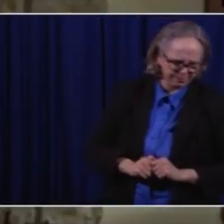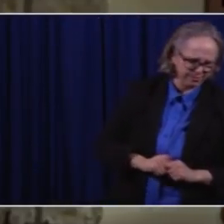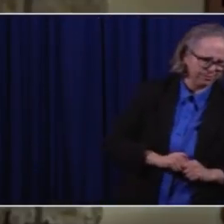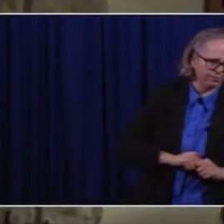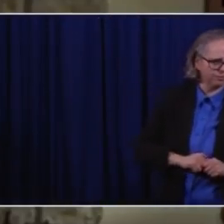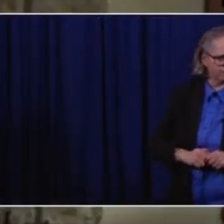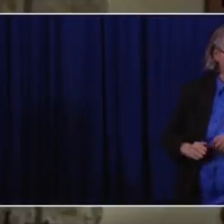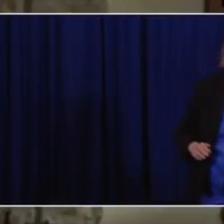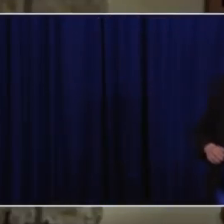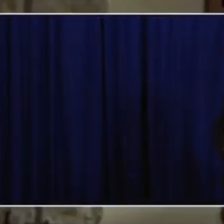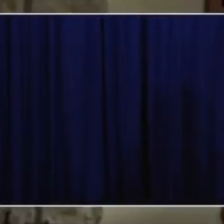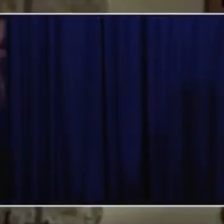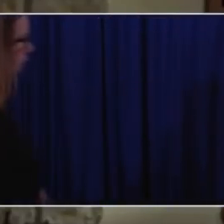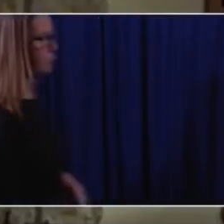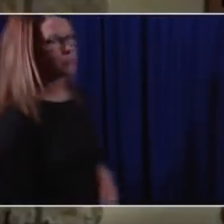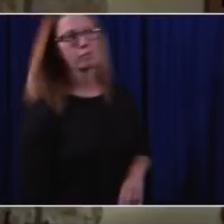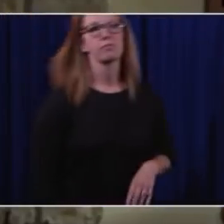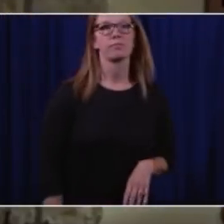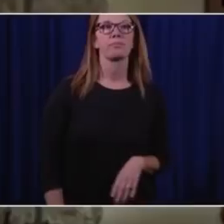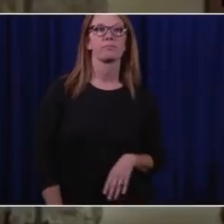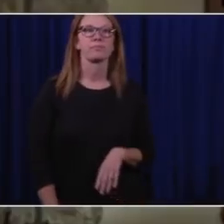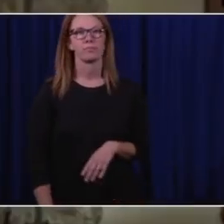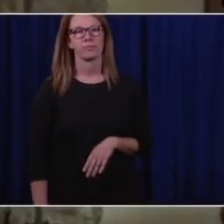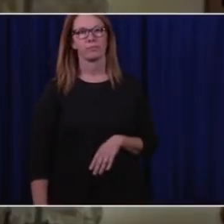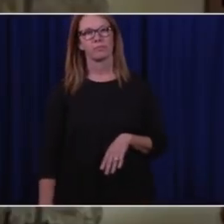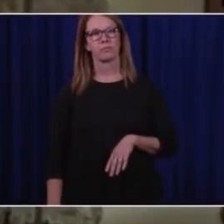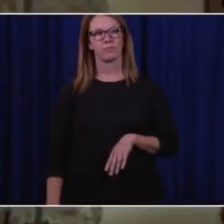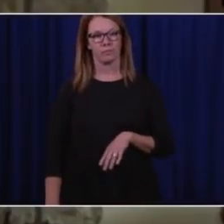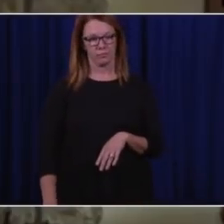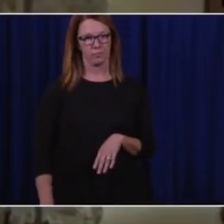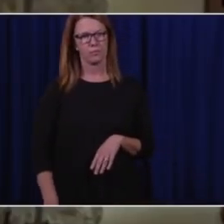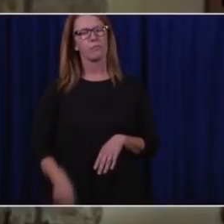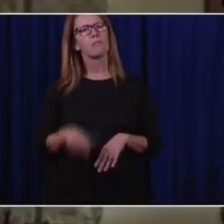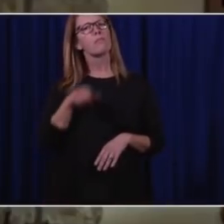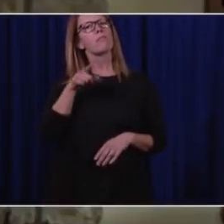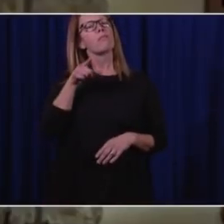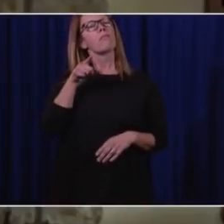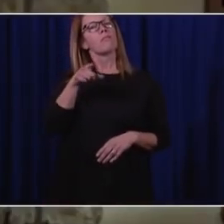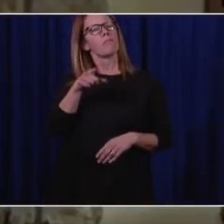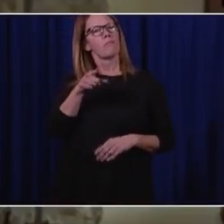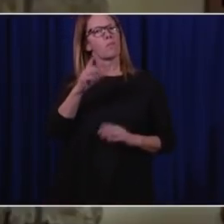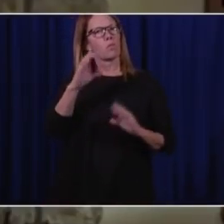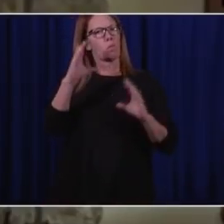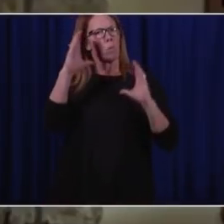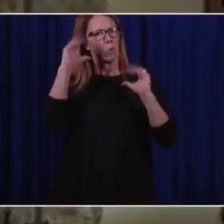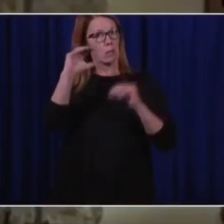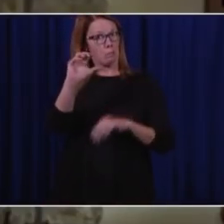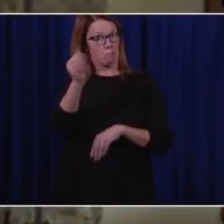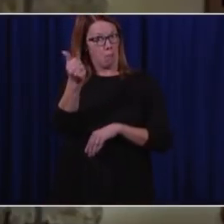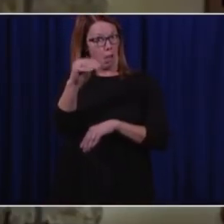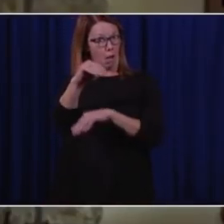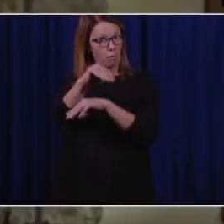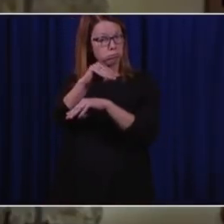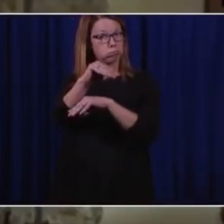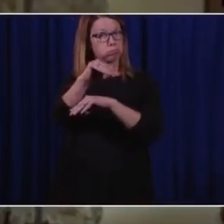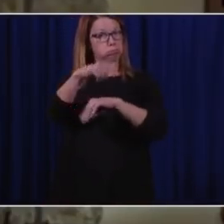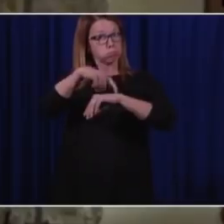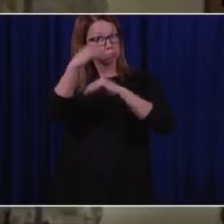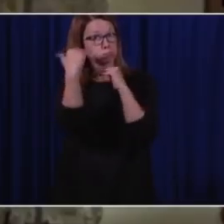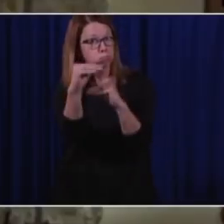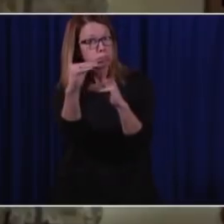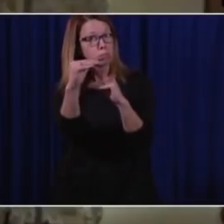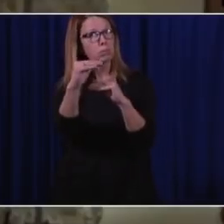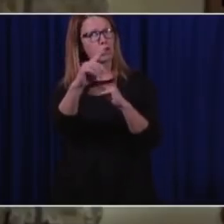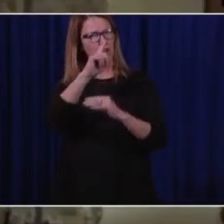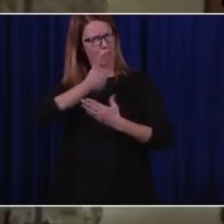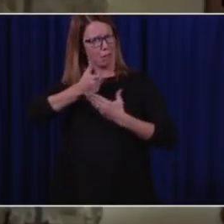Cincinnati. Hey, Ben. Hi, Governor. Do you expect the 10 p.m. curfew to play a big role in